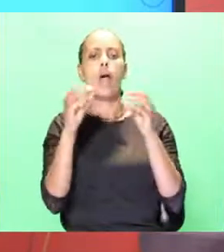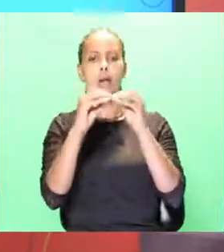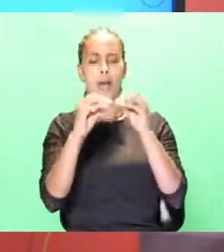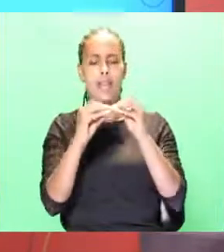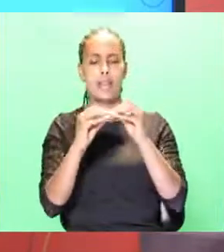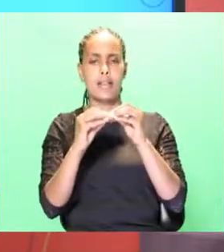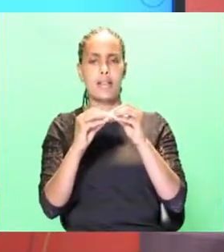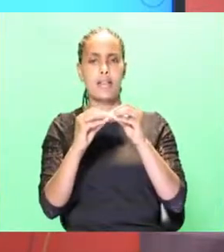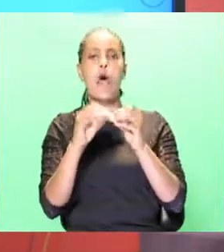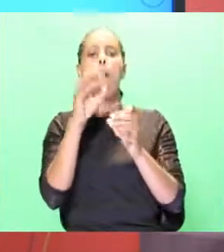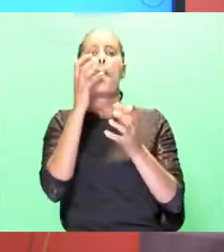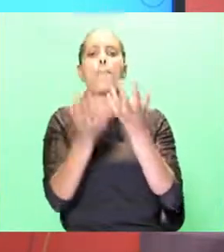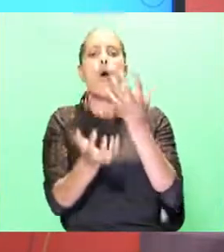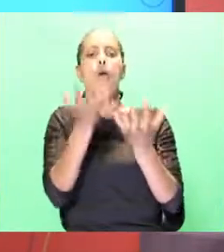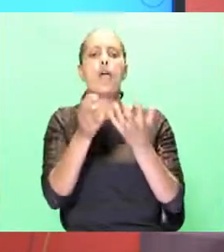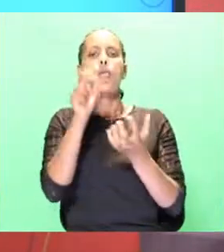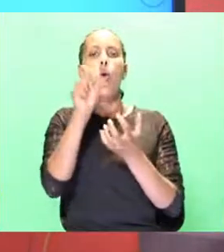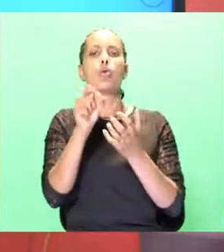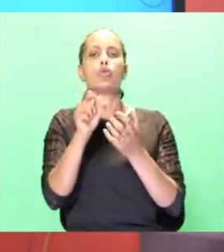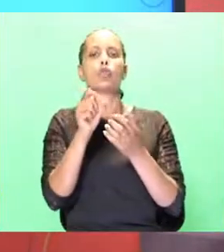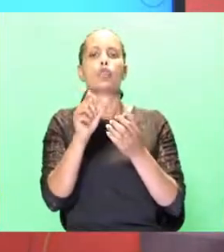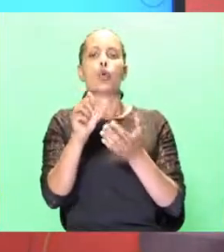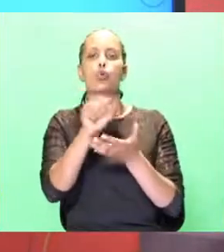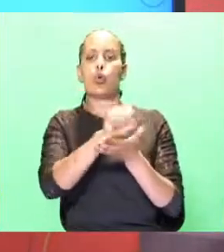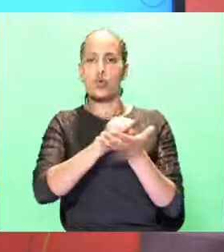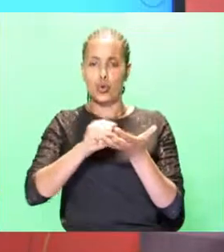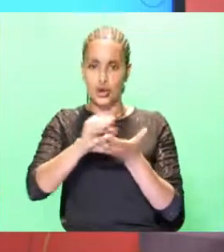calculate boiling point of the solution.